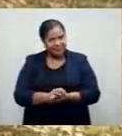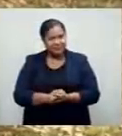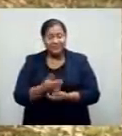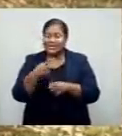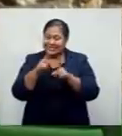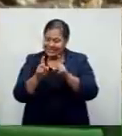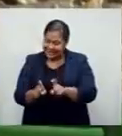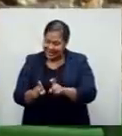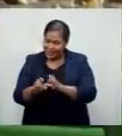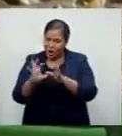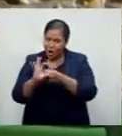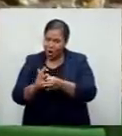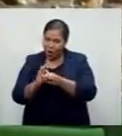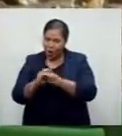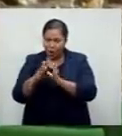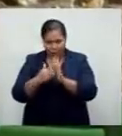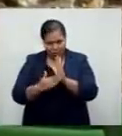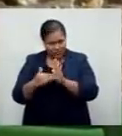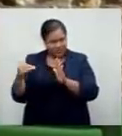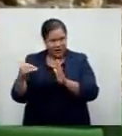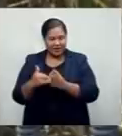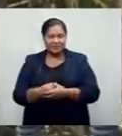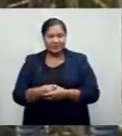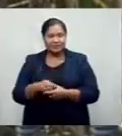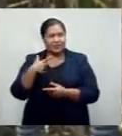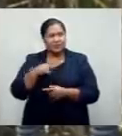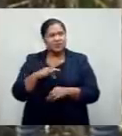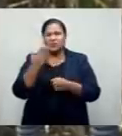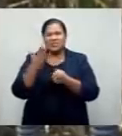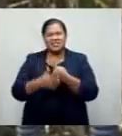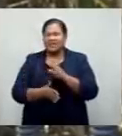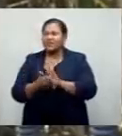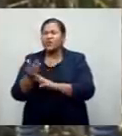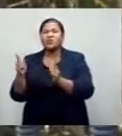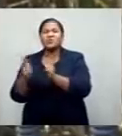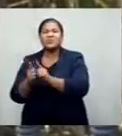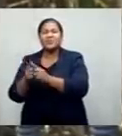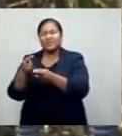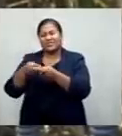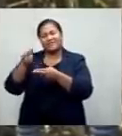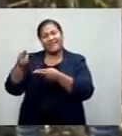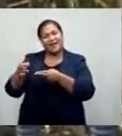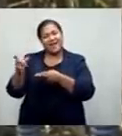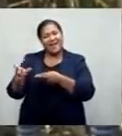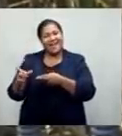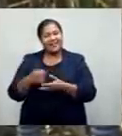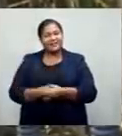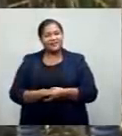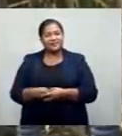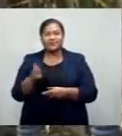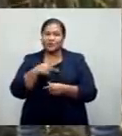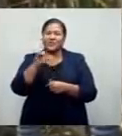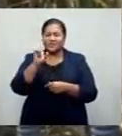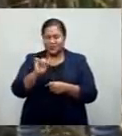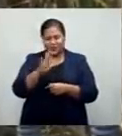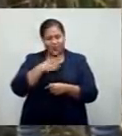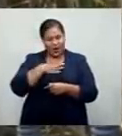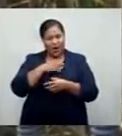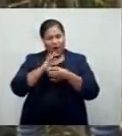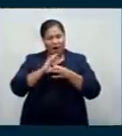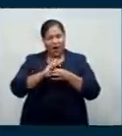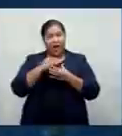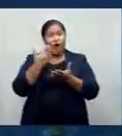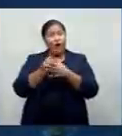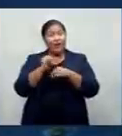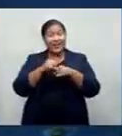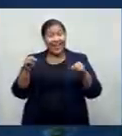in your own lorries. We never go to meet with farmers. We just do it with online system,